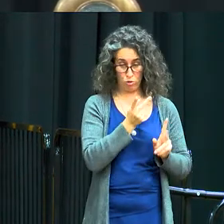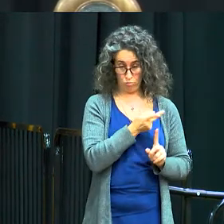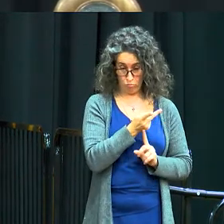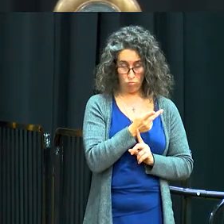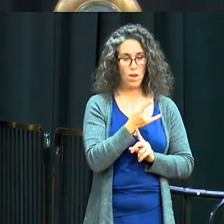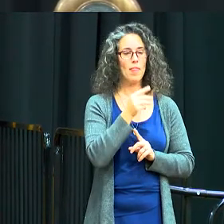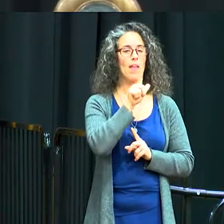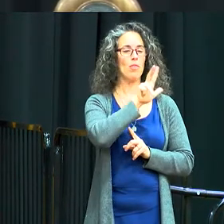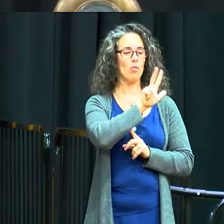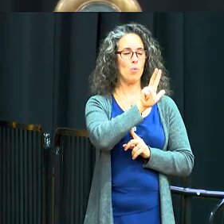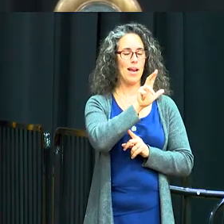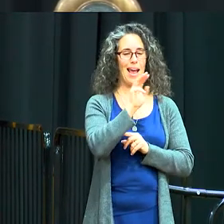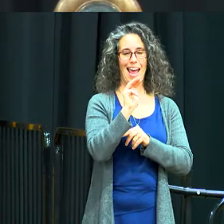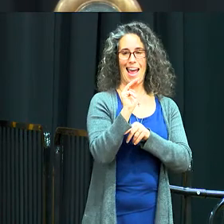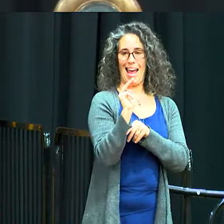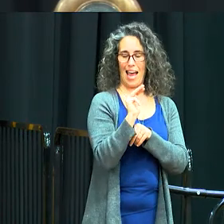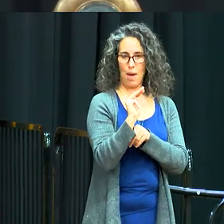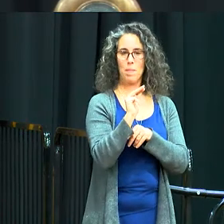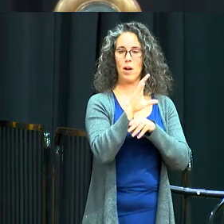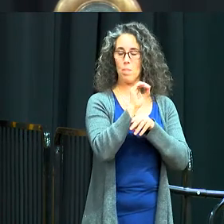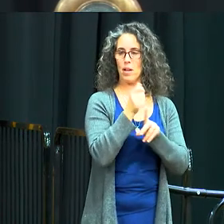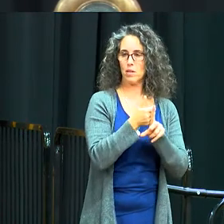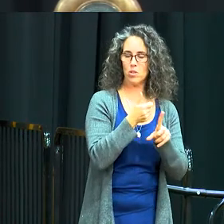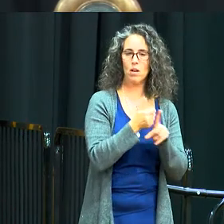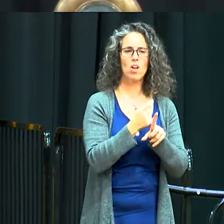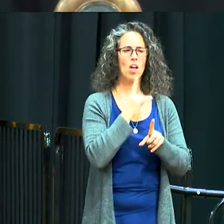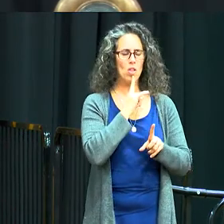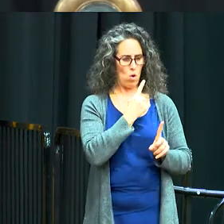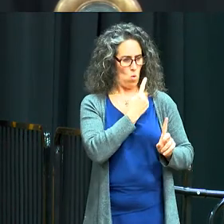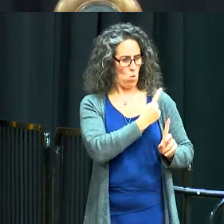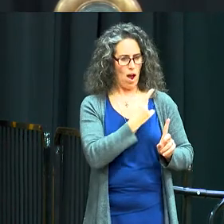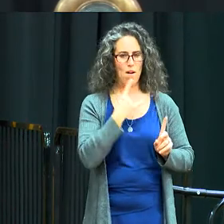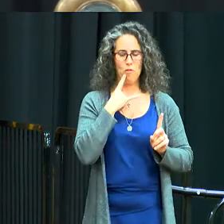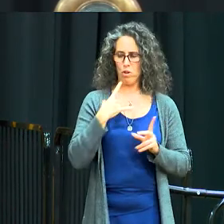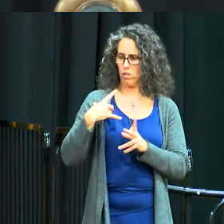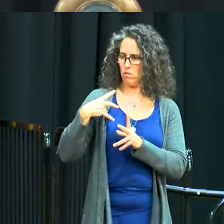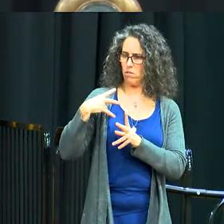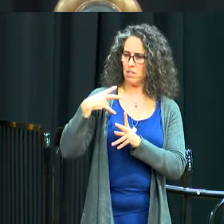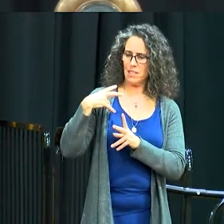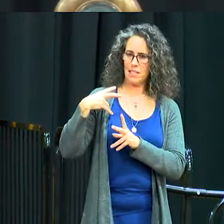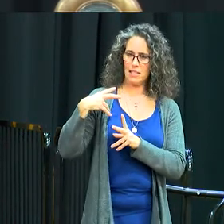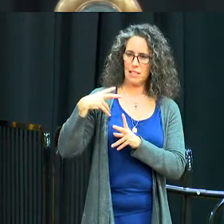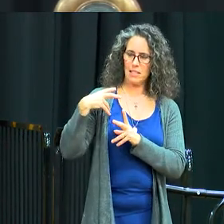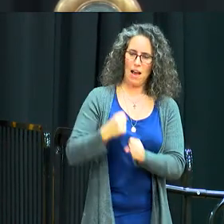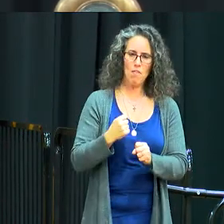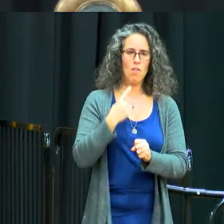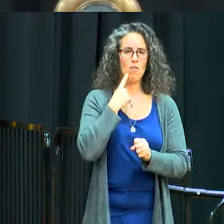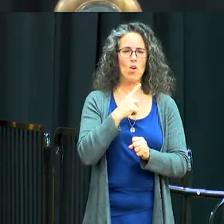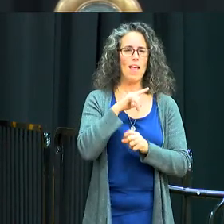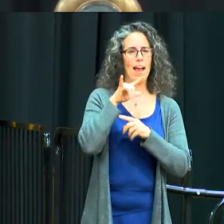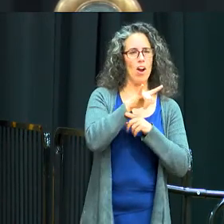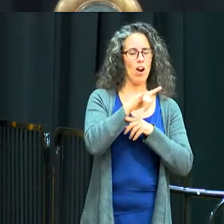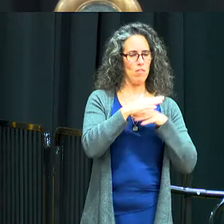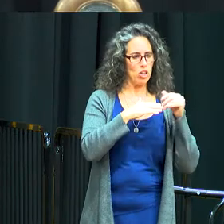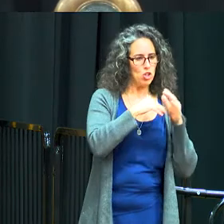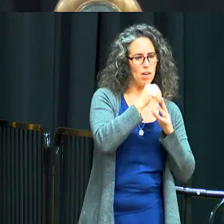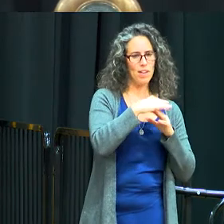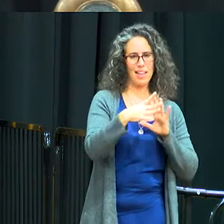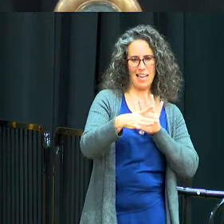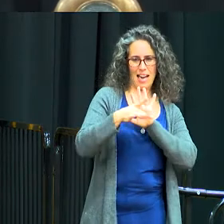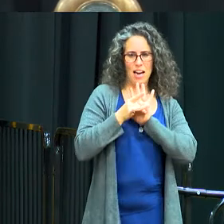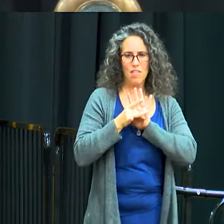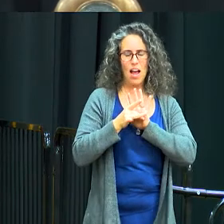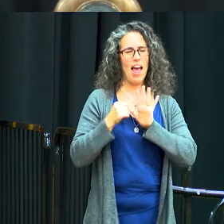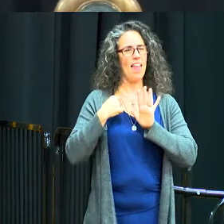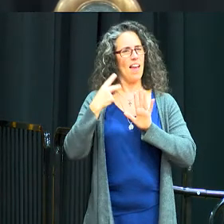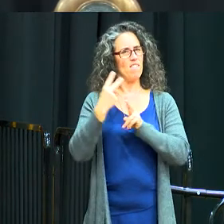tougher adhesive for aircraft construction, and one who figured out that the best use of that new adhesive was to put it on the back